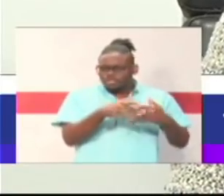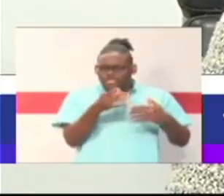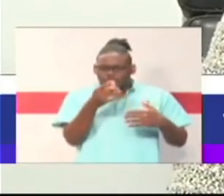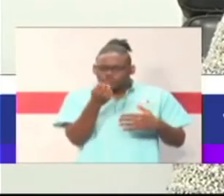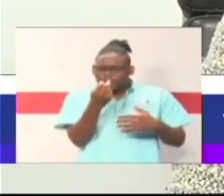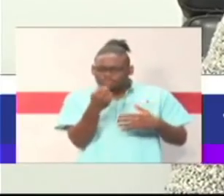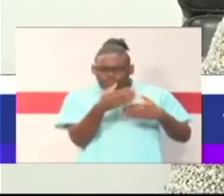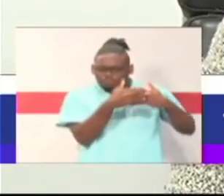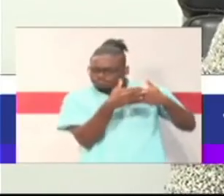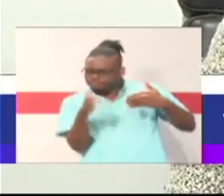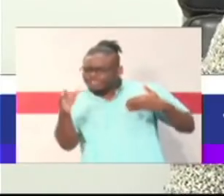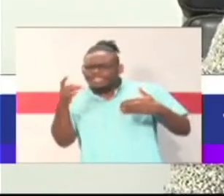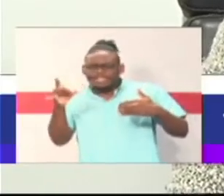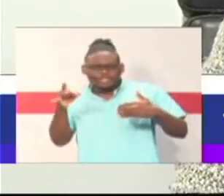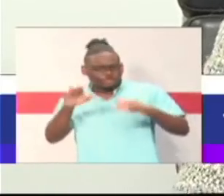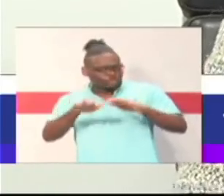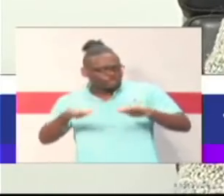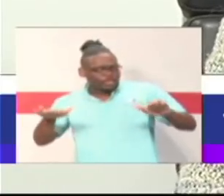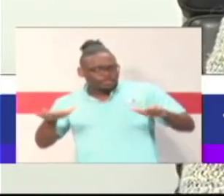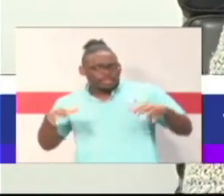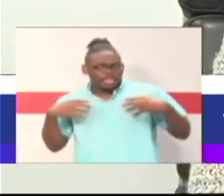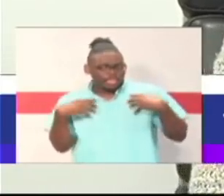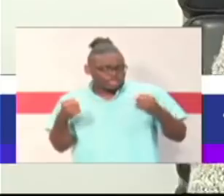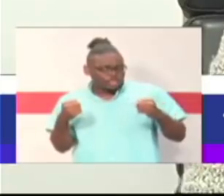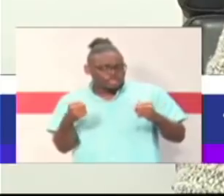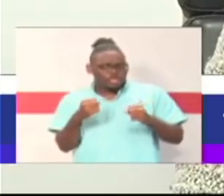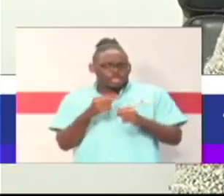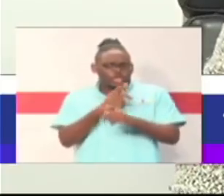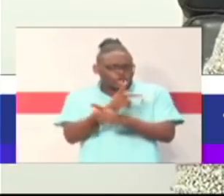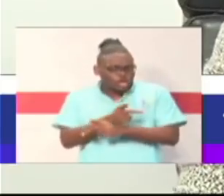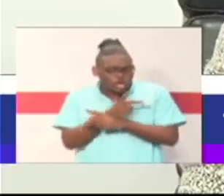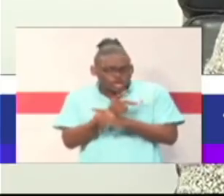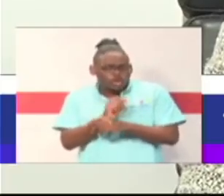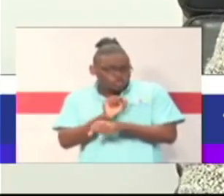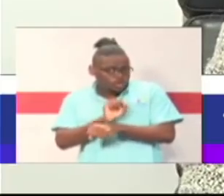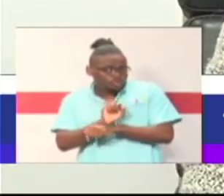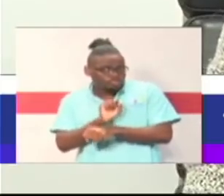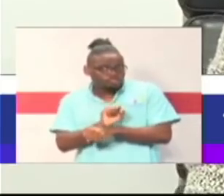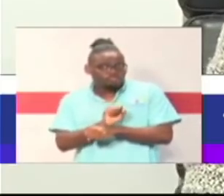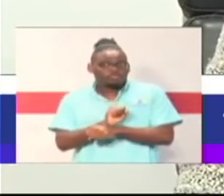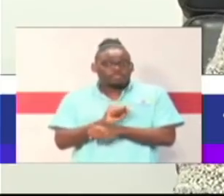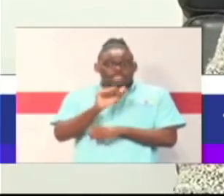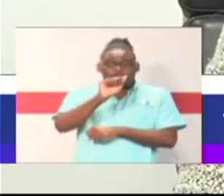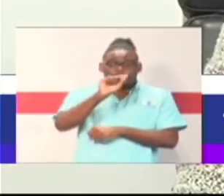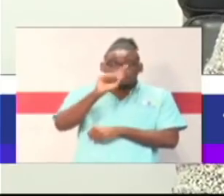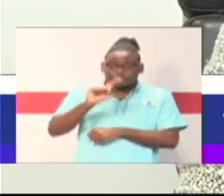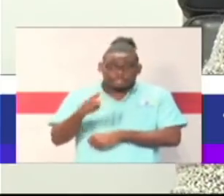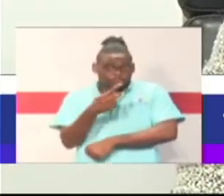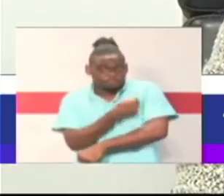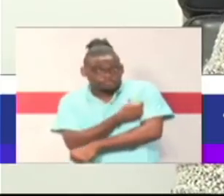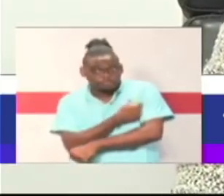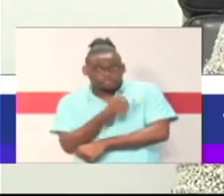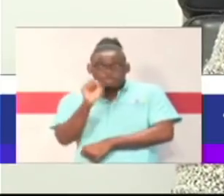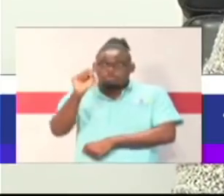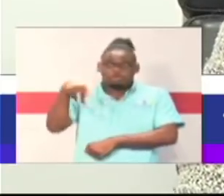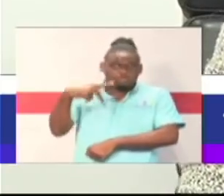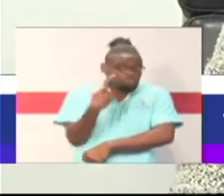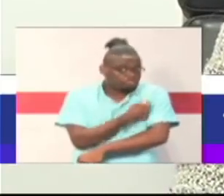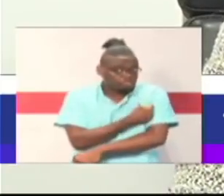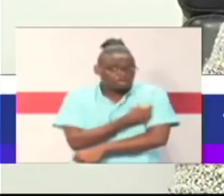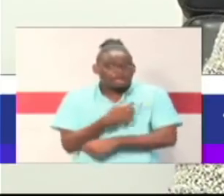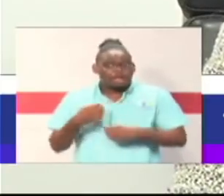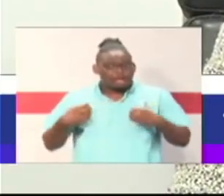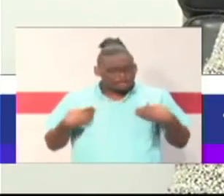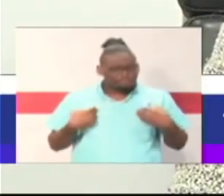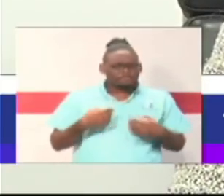the AstraZeneca vaccine that we would have started with and the Sinopharm vaccine. So we are really spoiled for choice in Trinidad and Tobago based on